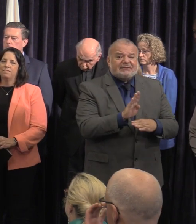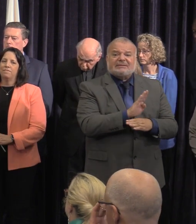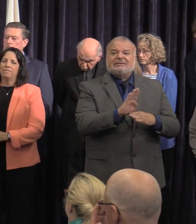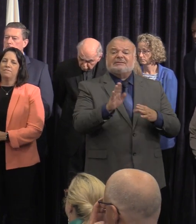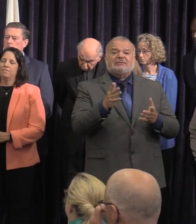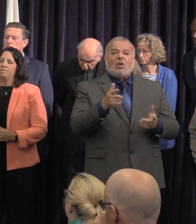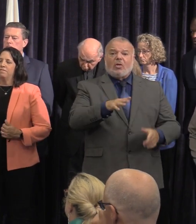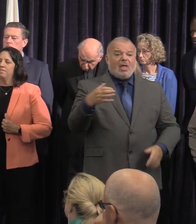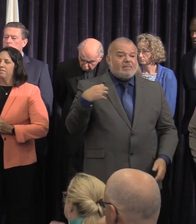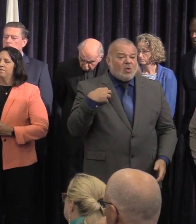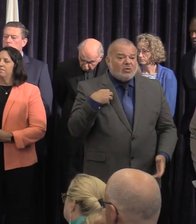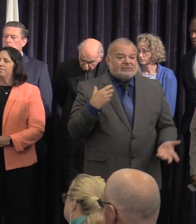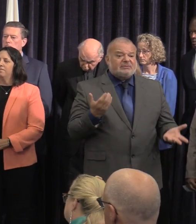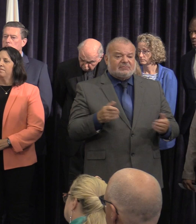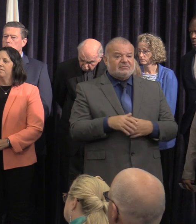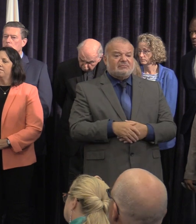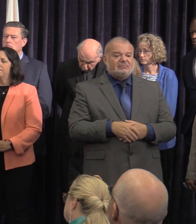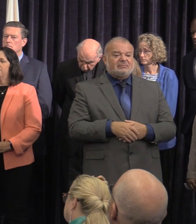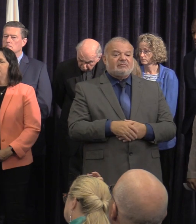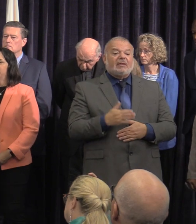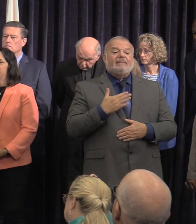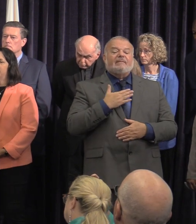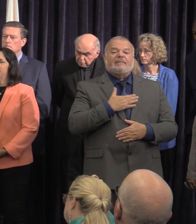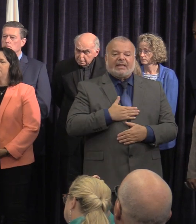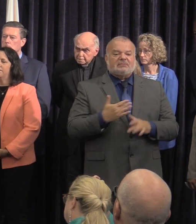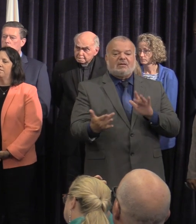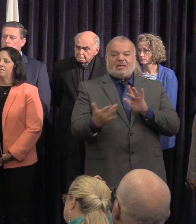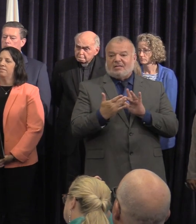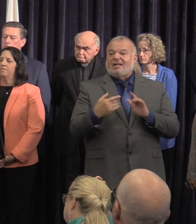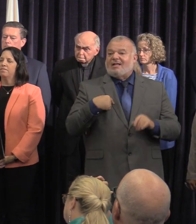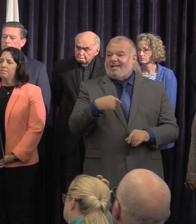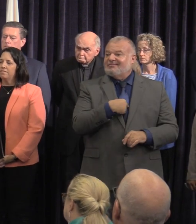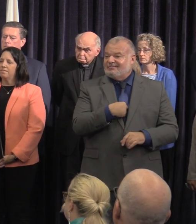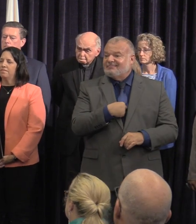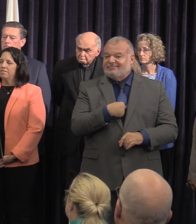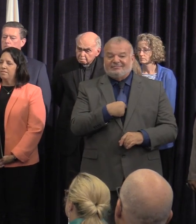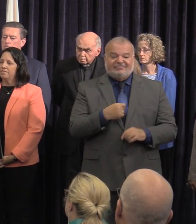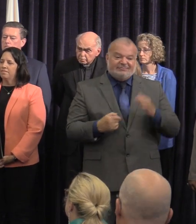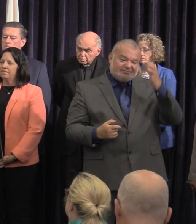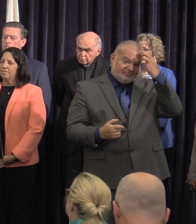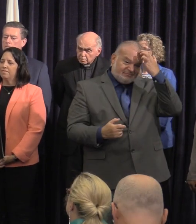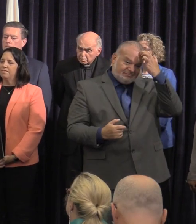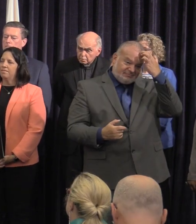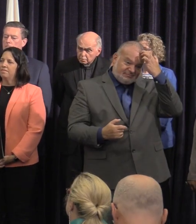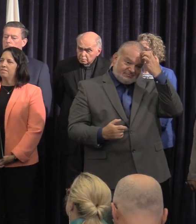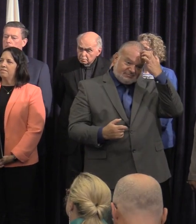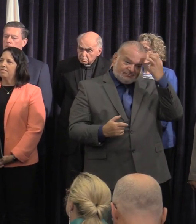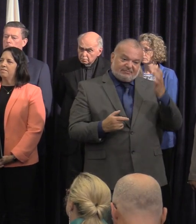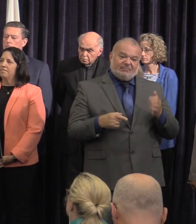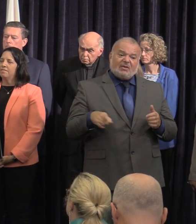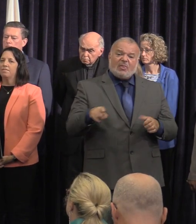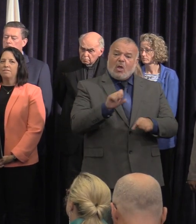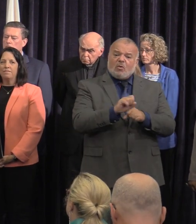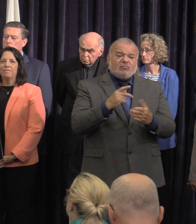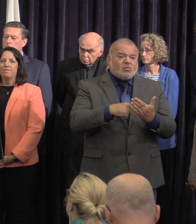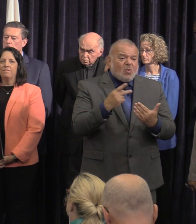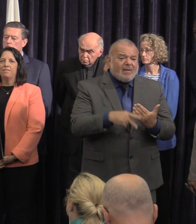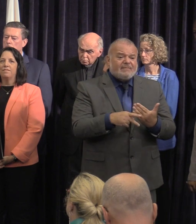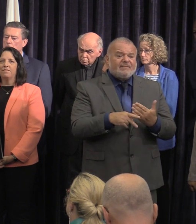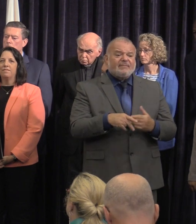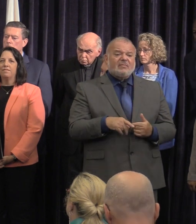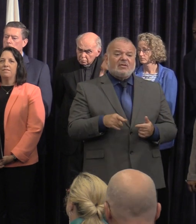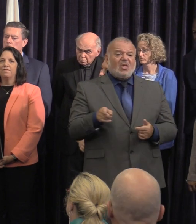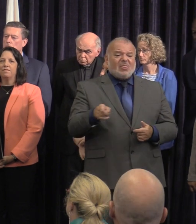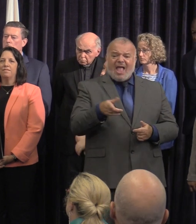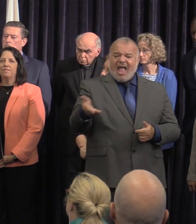opportunities, please connect with the state's work programs and with our shelter providers to see if you can help